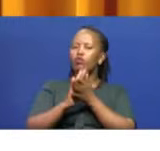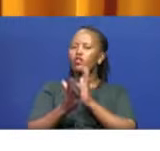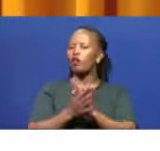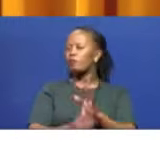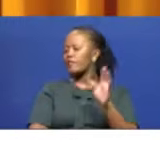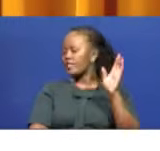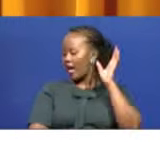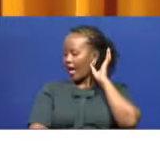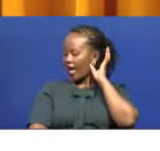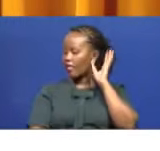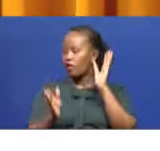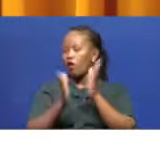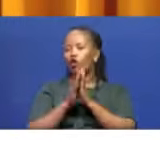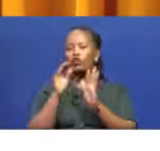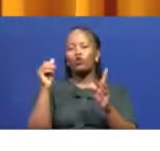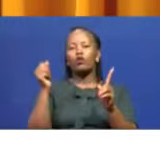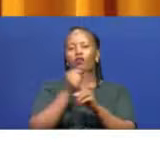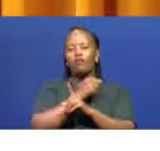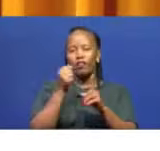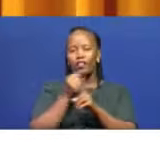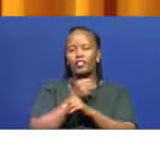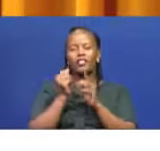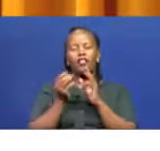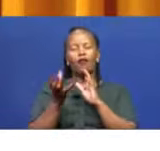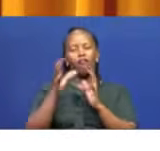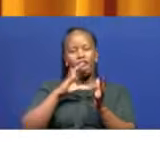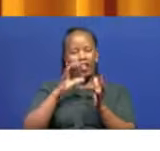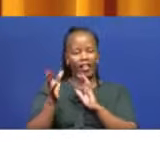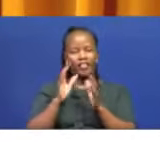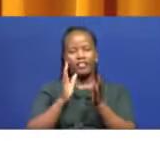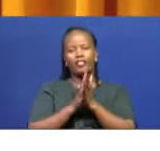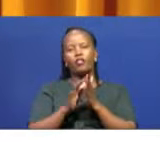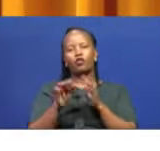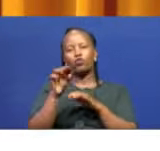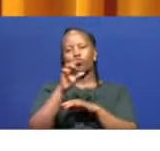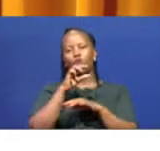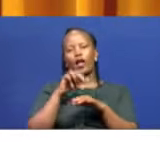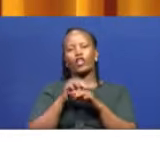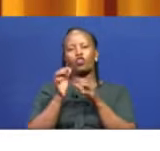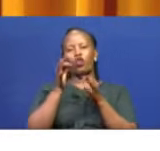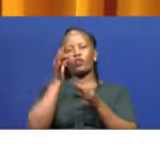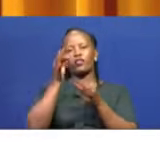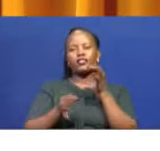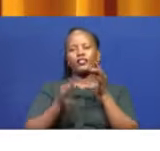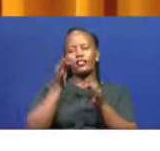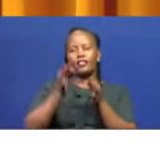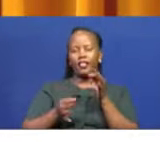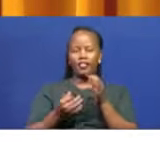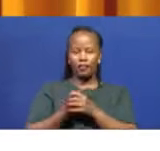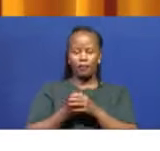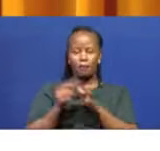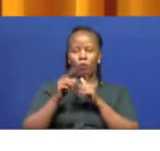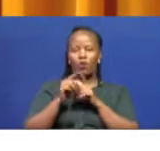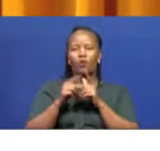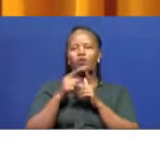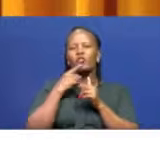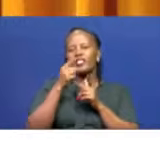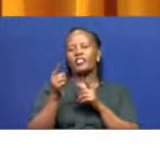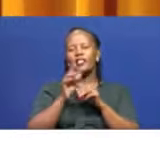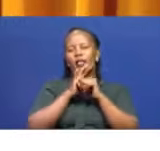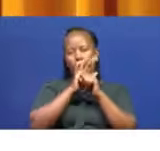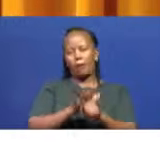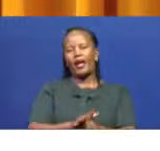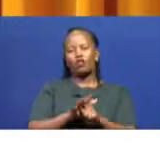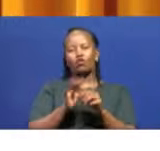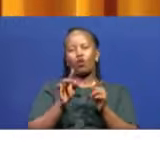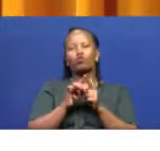violating the principles of fairness and natural justice. He also alleged bias and conflict of